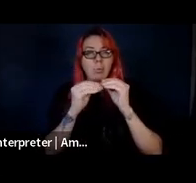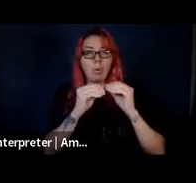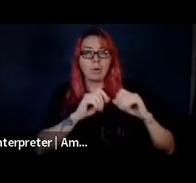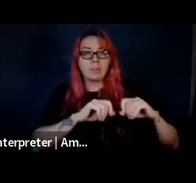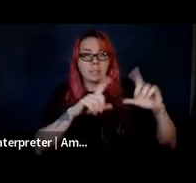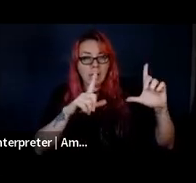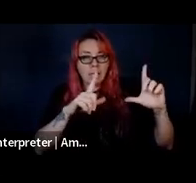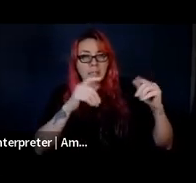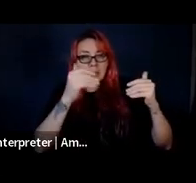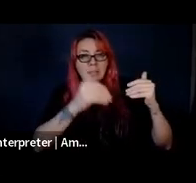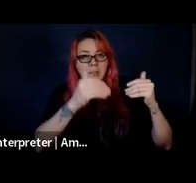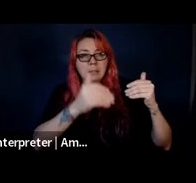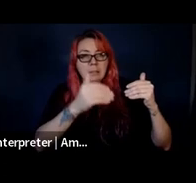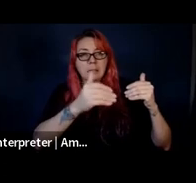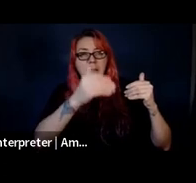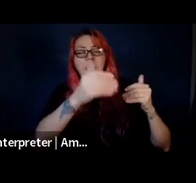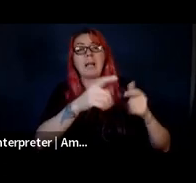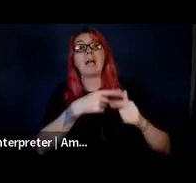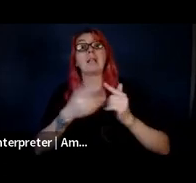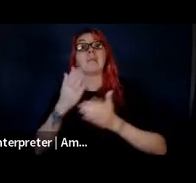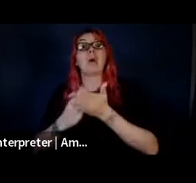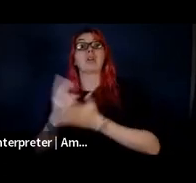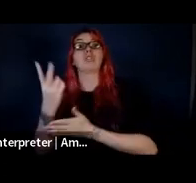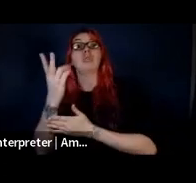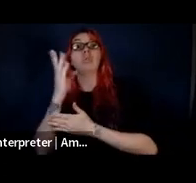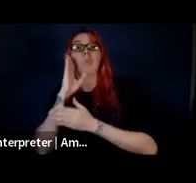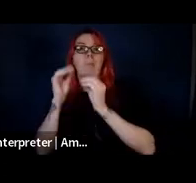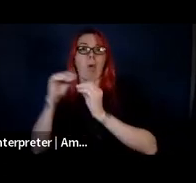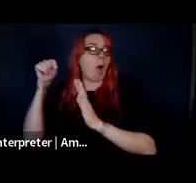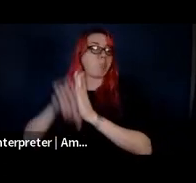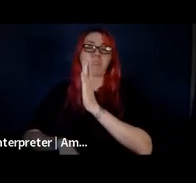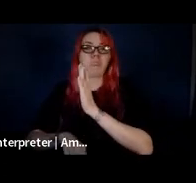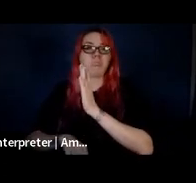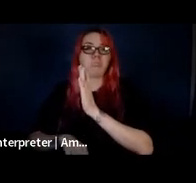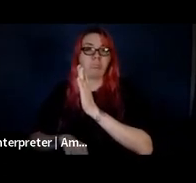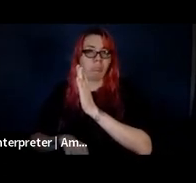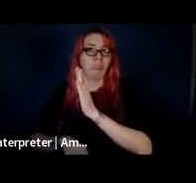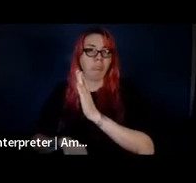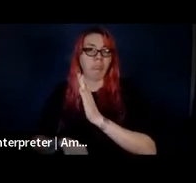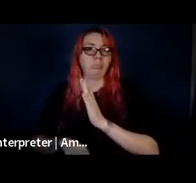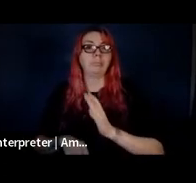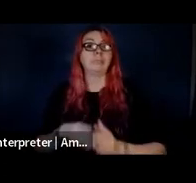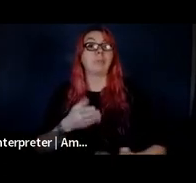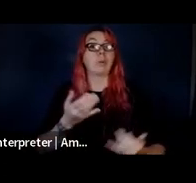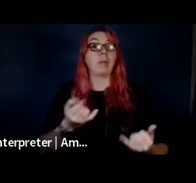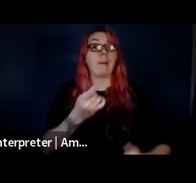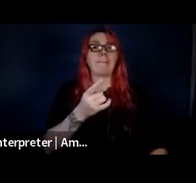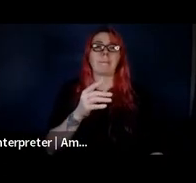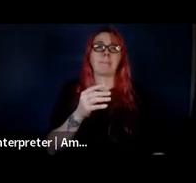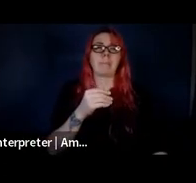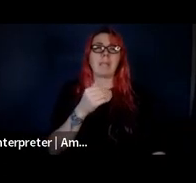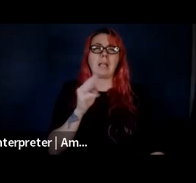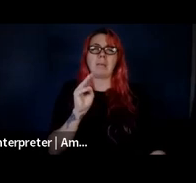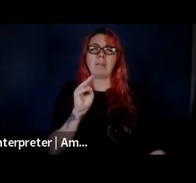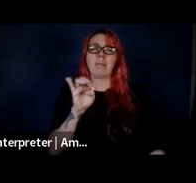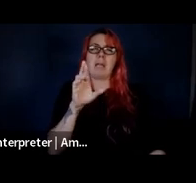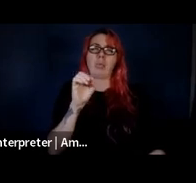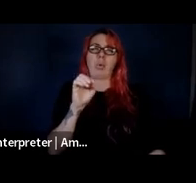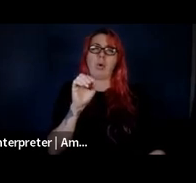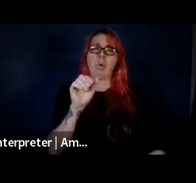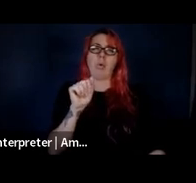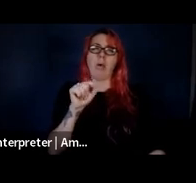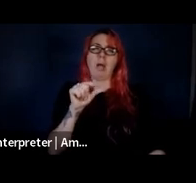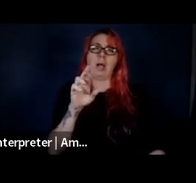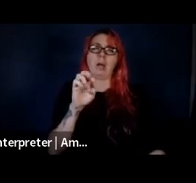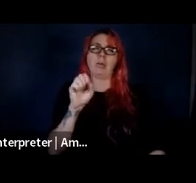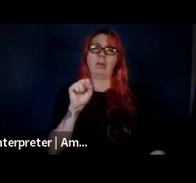for digging in a bit deeper in the next session. So here we have microaggressions, right? So, what we